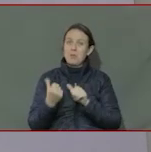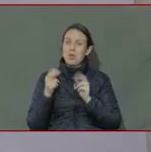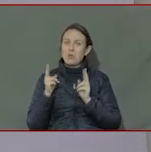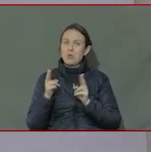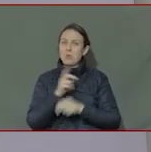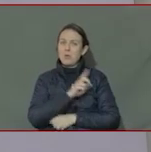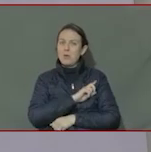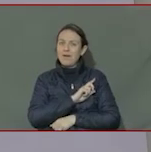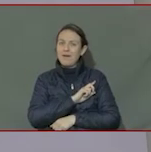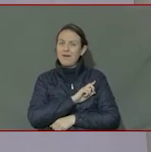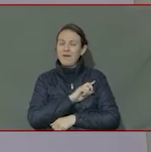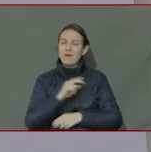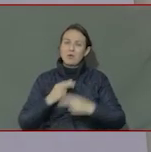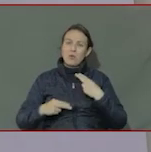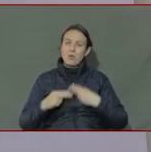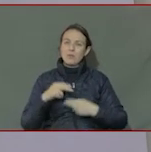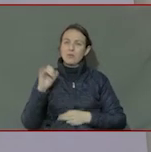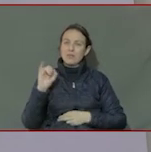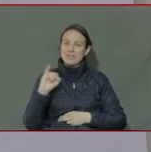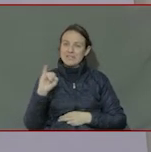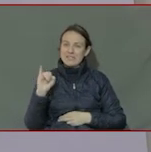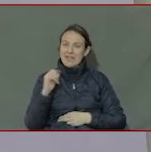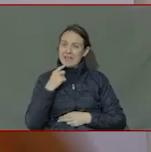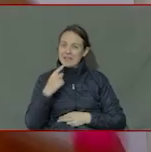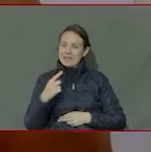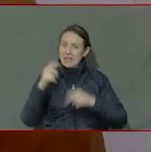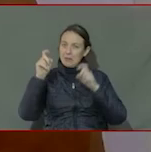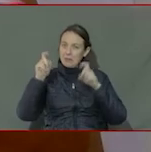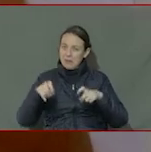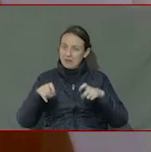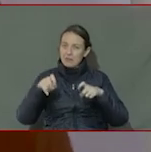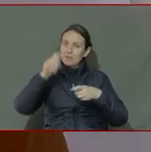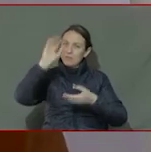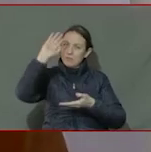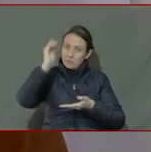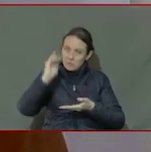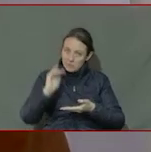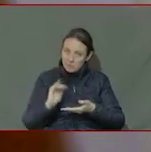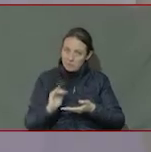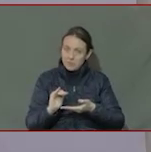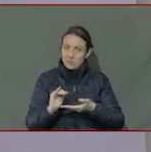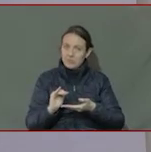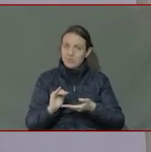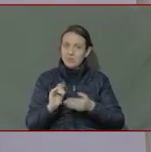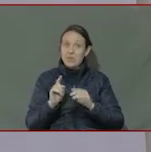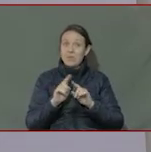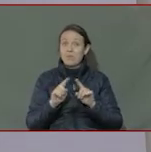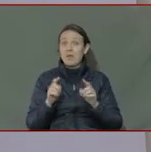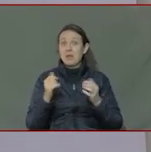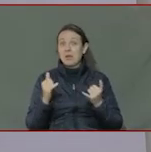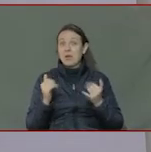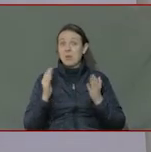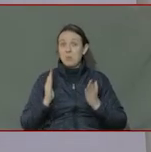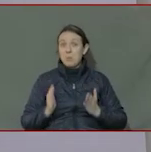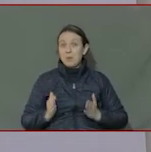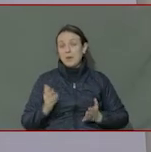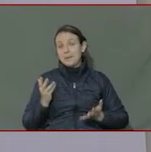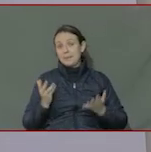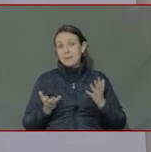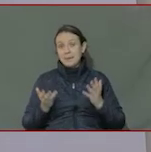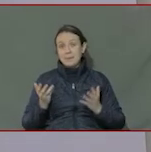the messenger insulin. Now, don't you think insulin in your body should have continued? Maybe I can make it